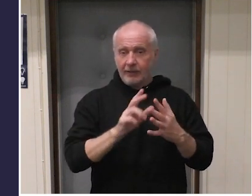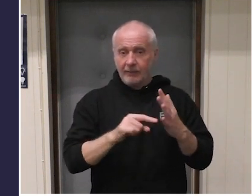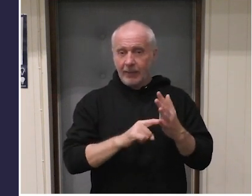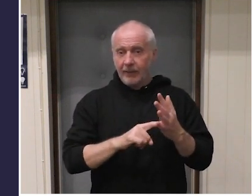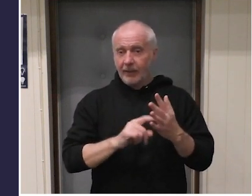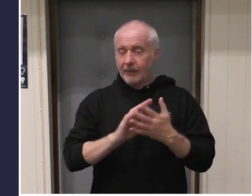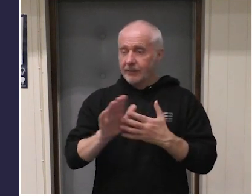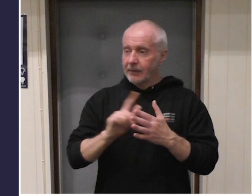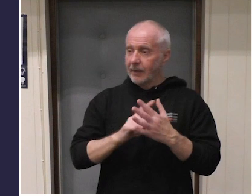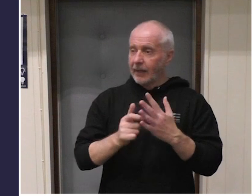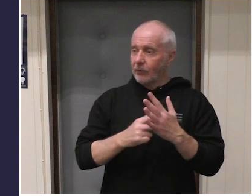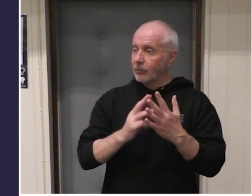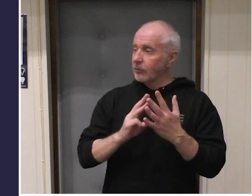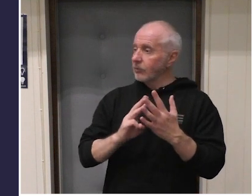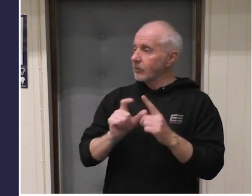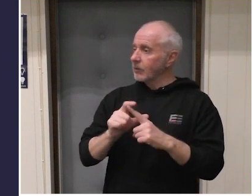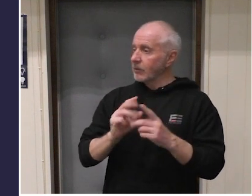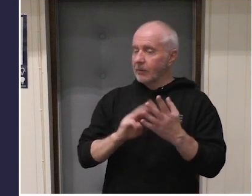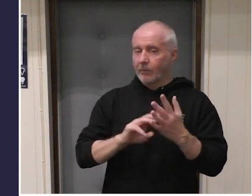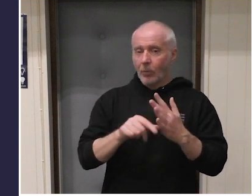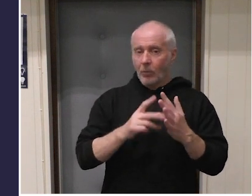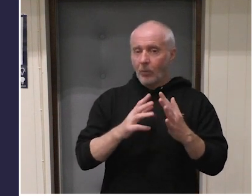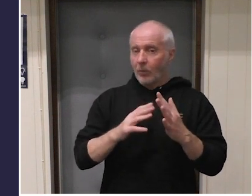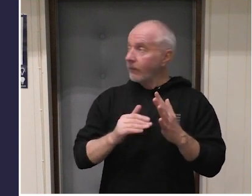in this book. And